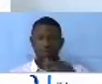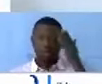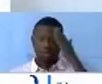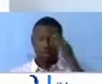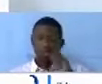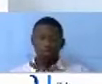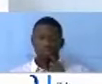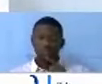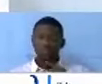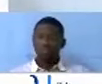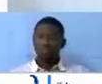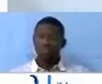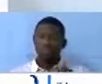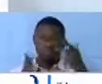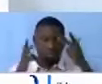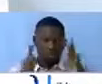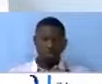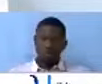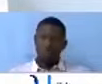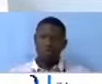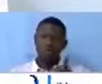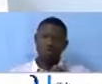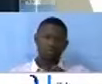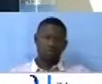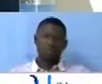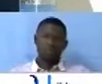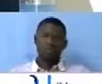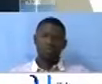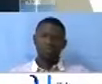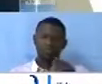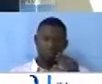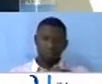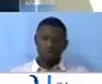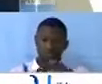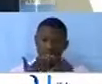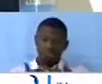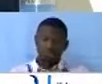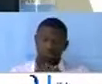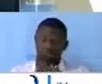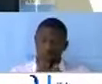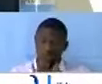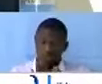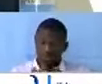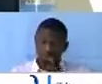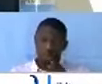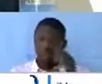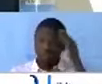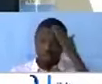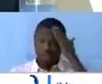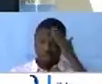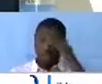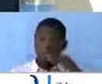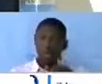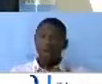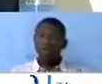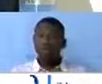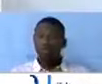Mr. Chairman, wax xamna ni dal depp wutone ak yoon. I put it to you that it was criminal.